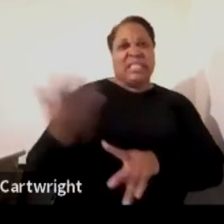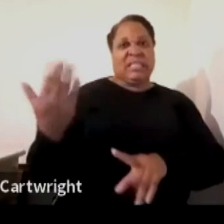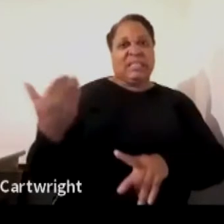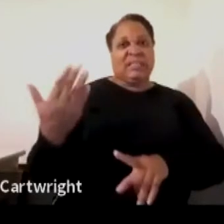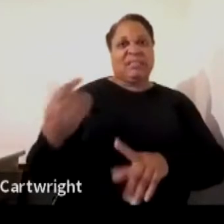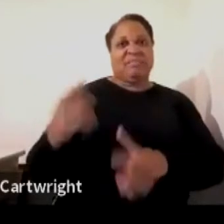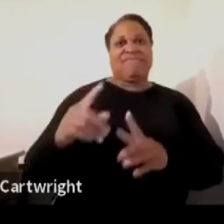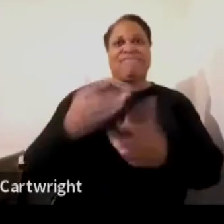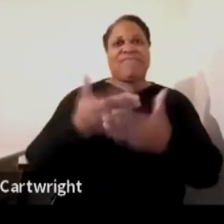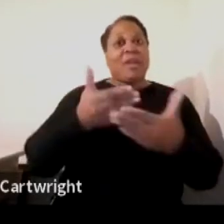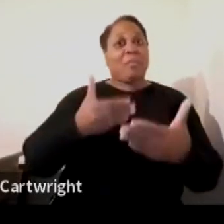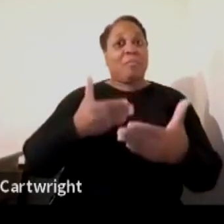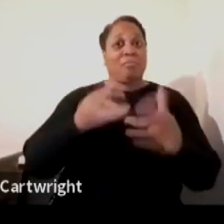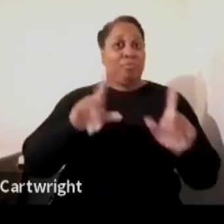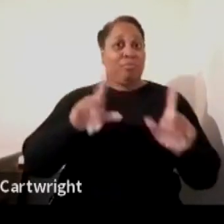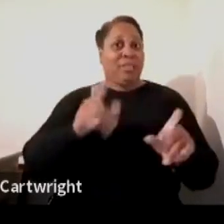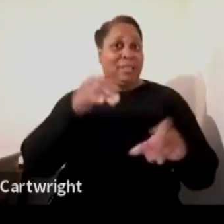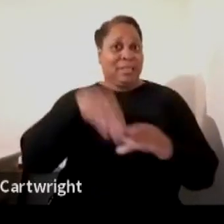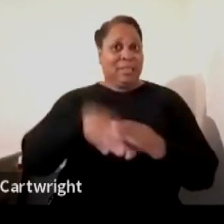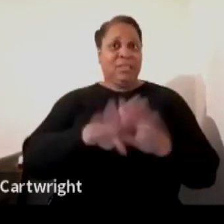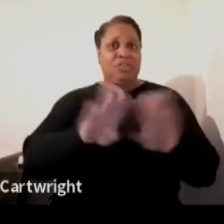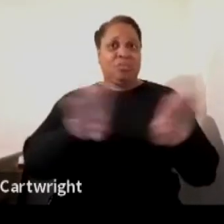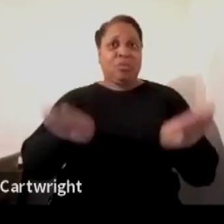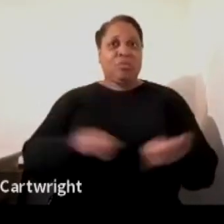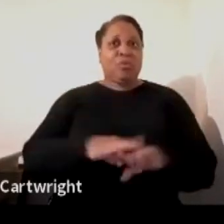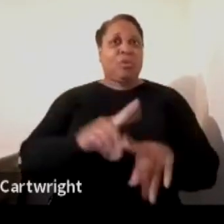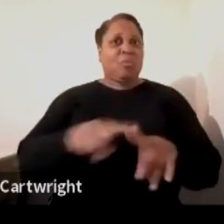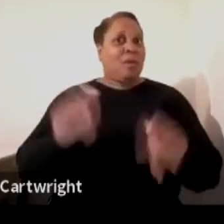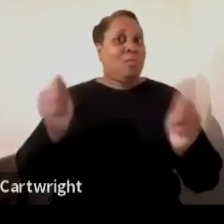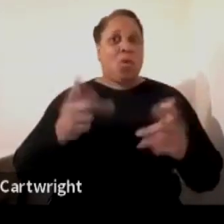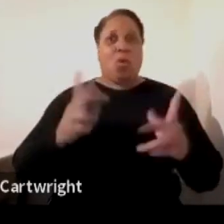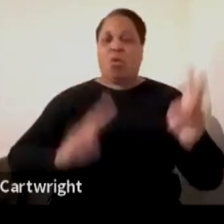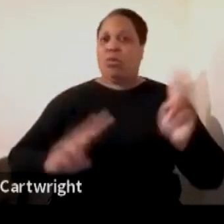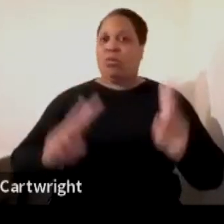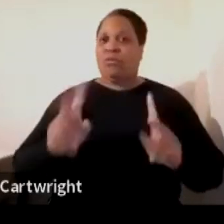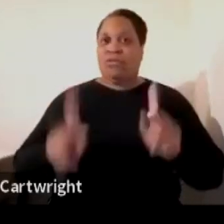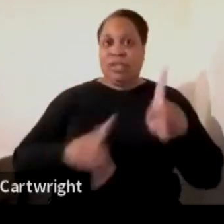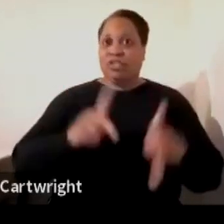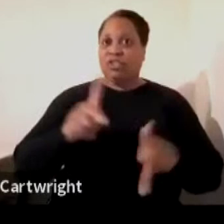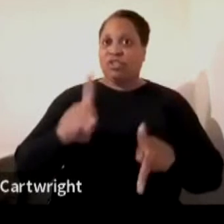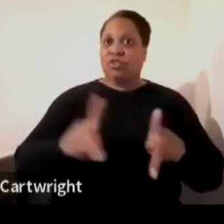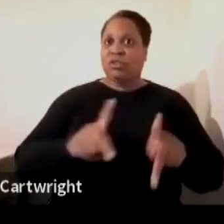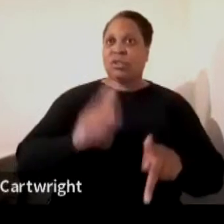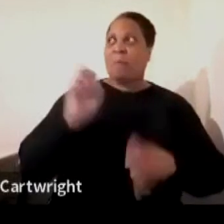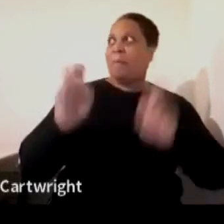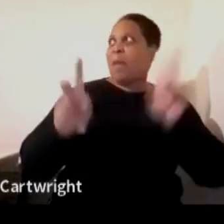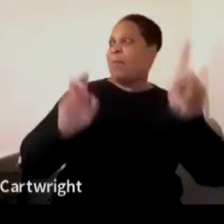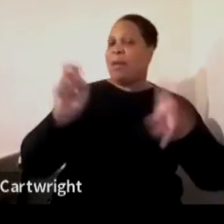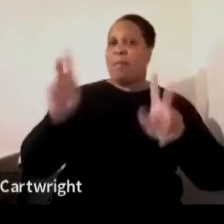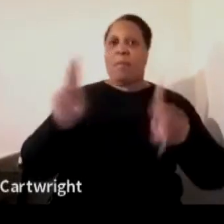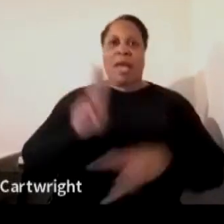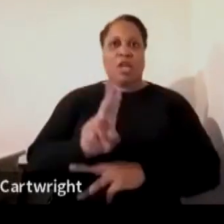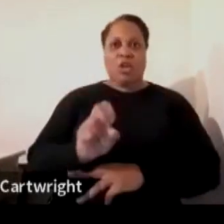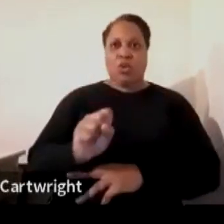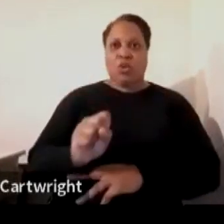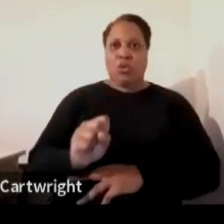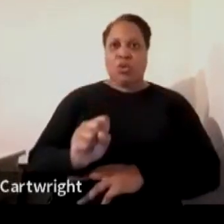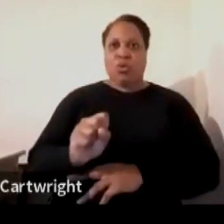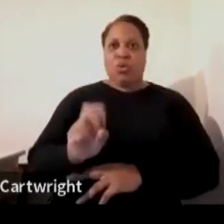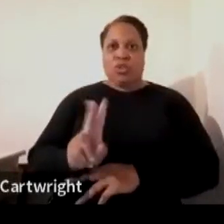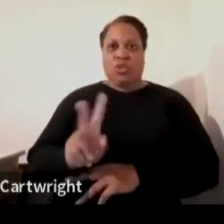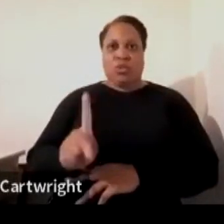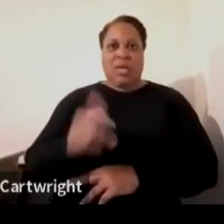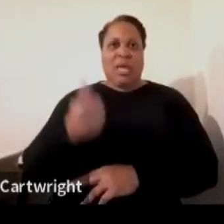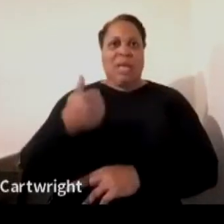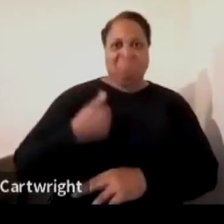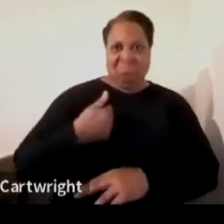into Bermuda, but actually all of our visitors fly back, through the UK, the US, and Canada already, and have already been